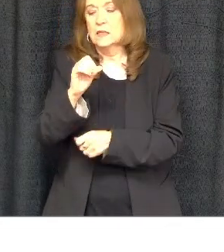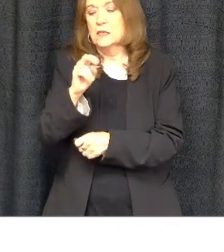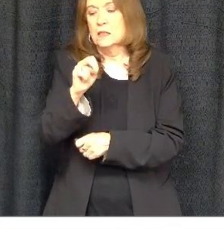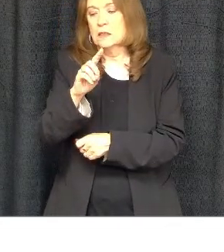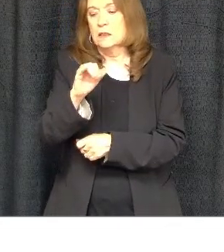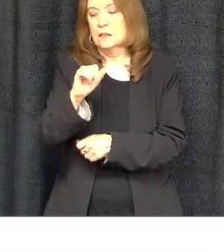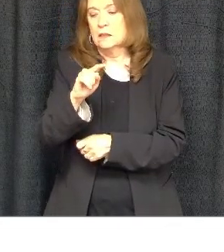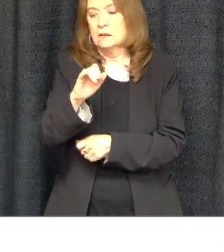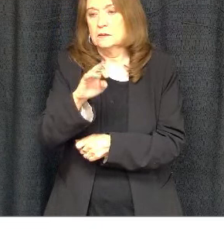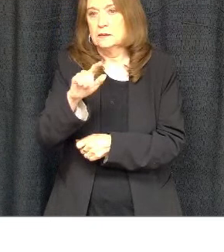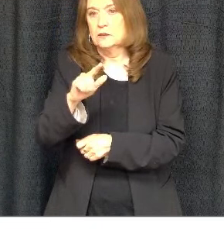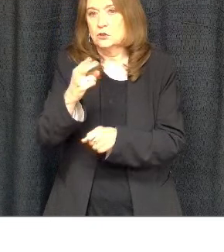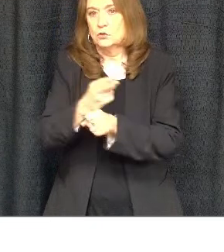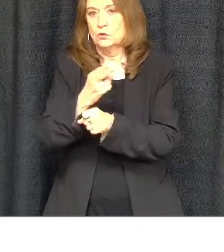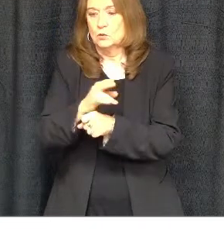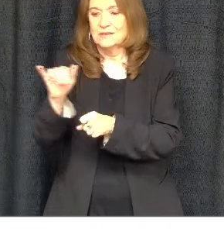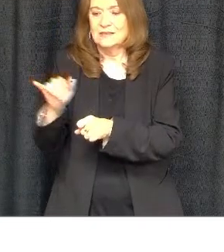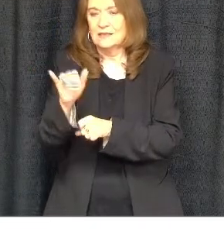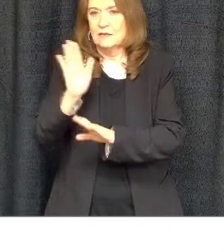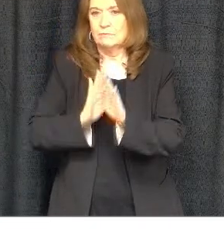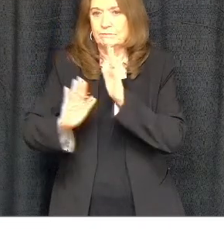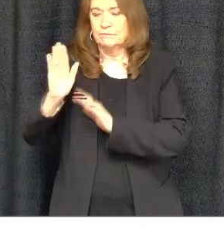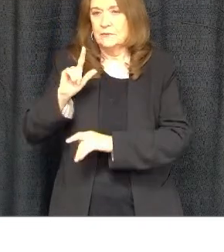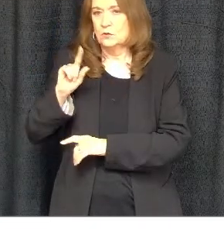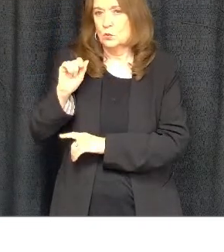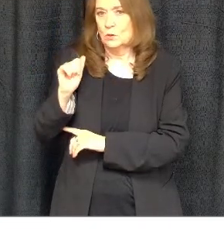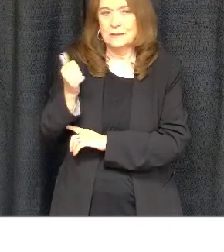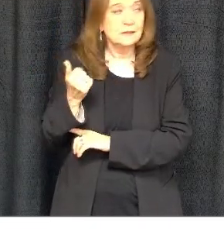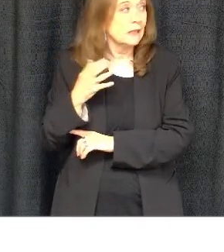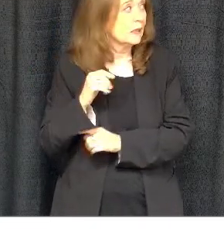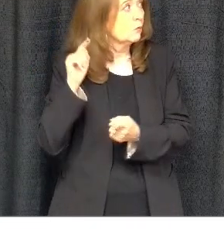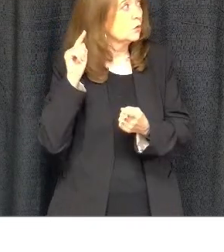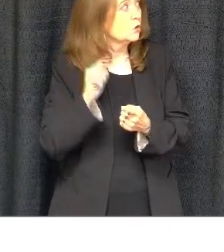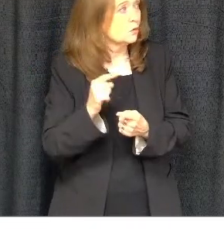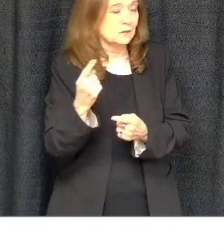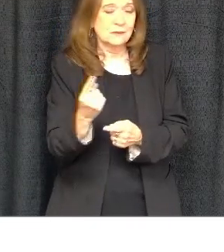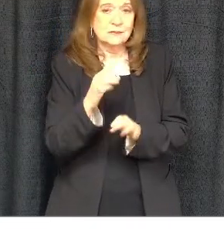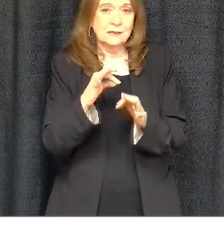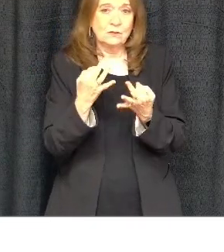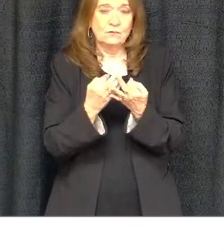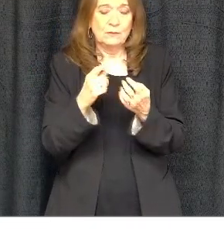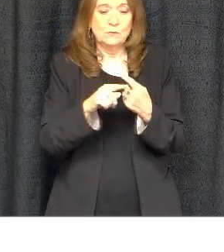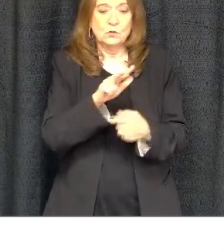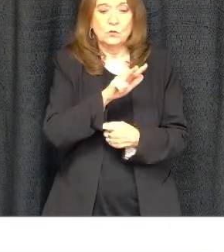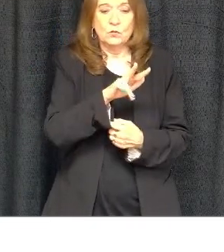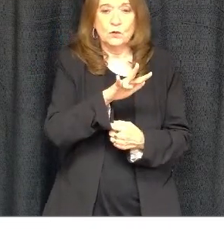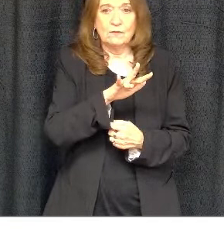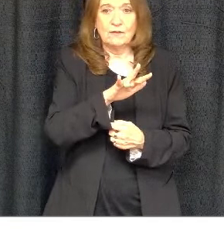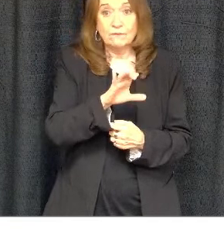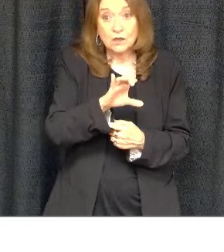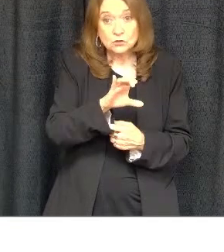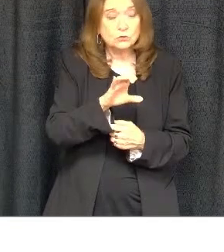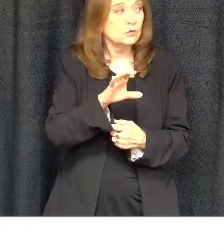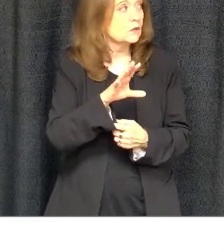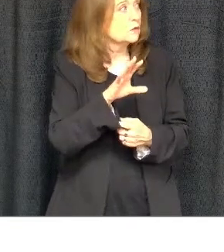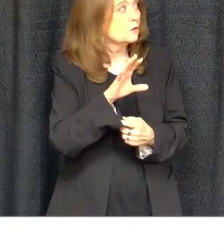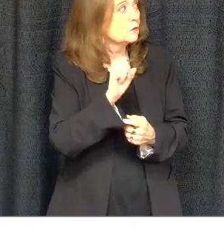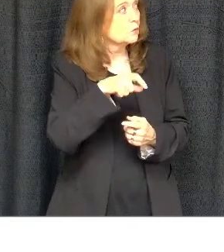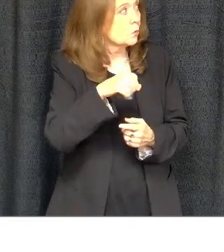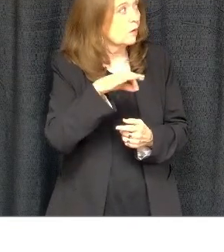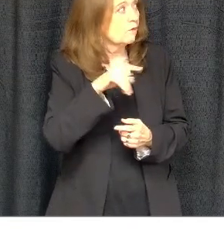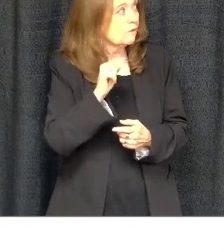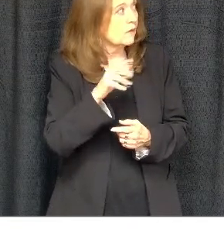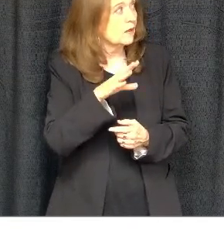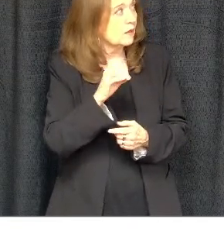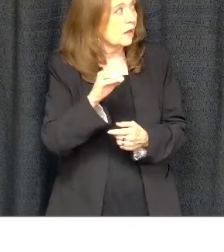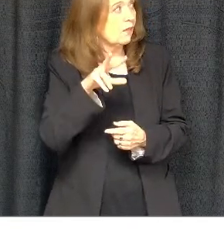rolls it back to where it was at 2010, and reducing the single family square footage to 3,500 square feet and 30 feet wide, which would be 30